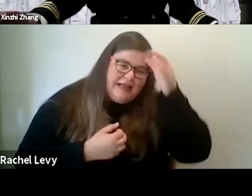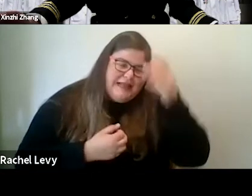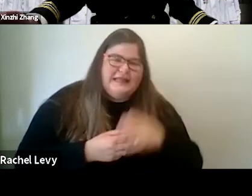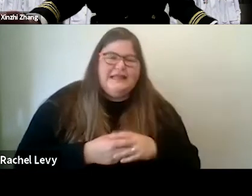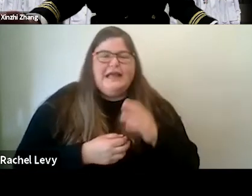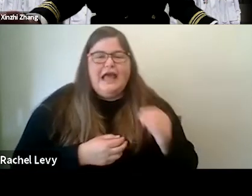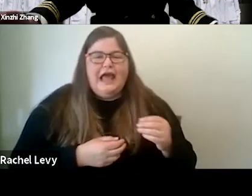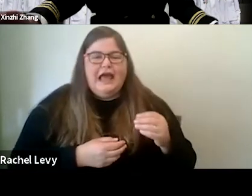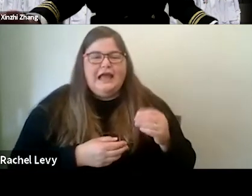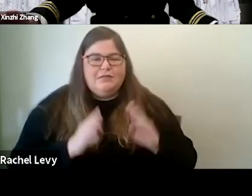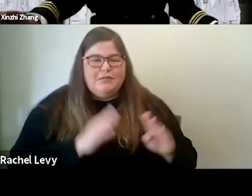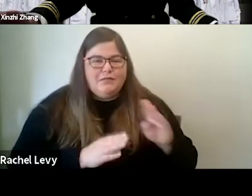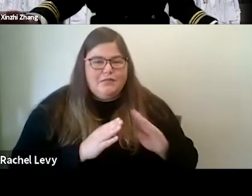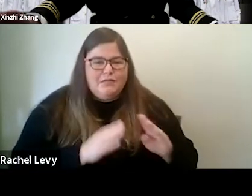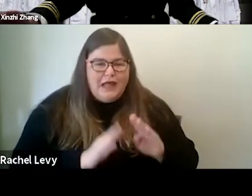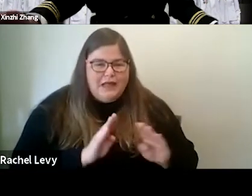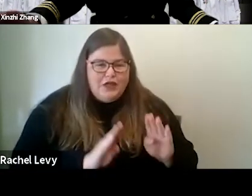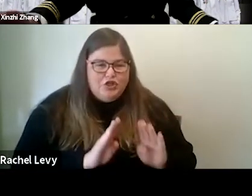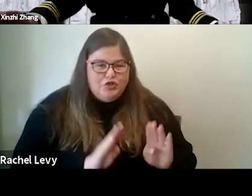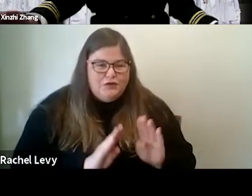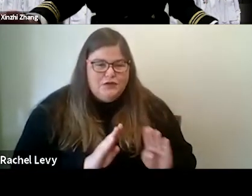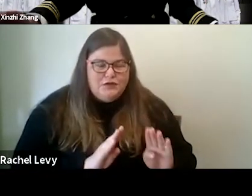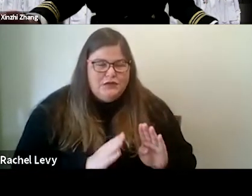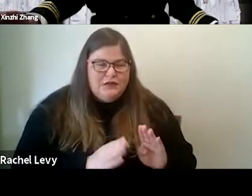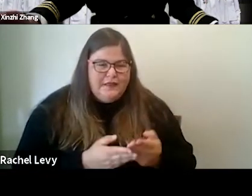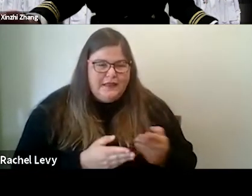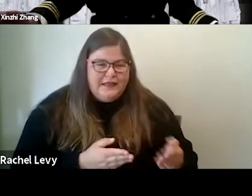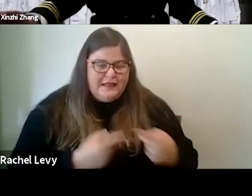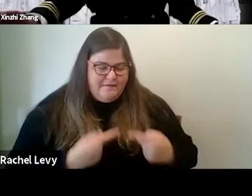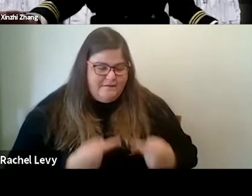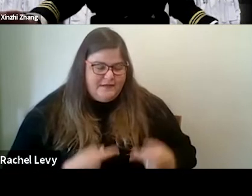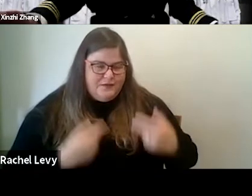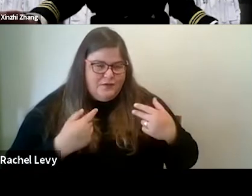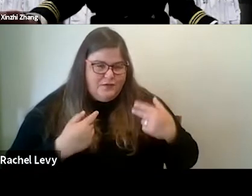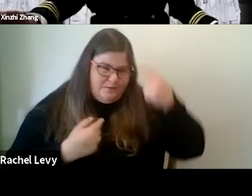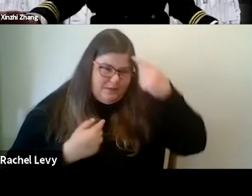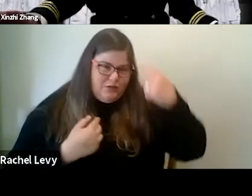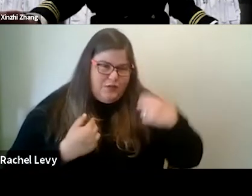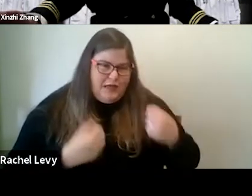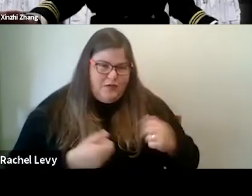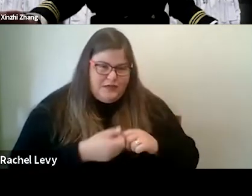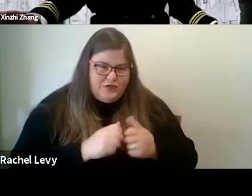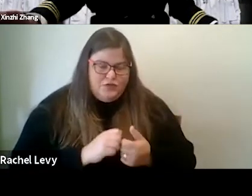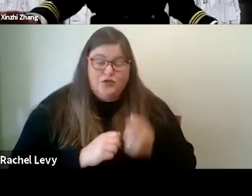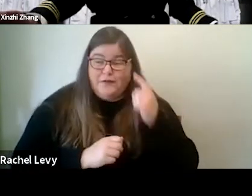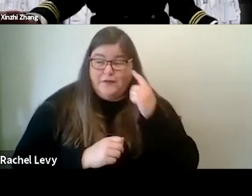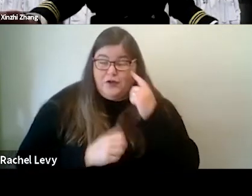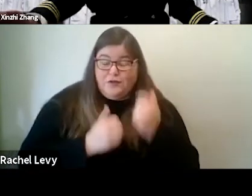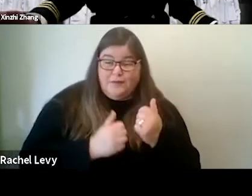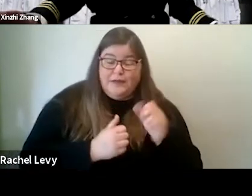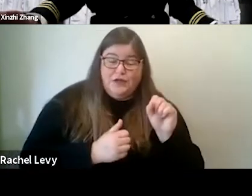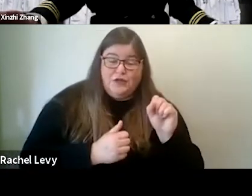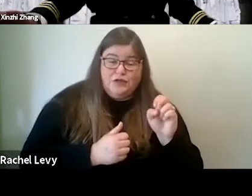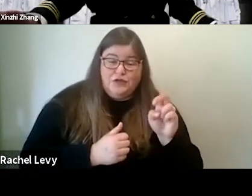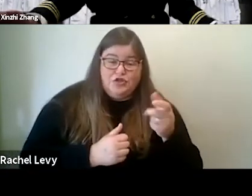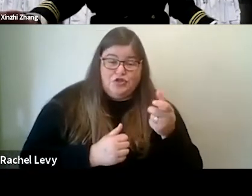history influences, and physical health issues. You may have heard even the Surgeon General of the United States and the